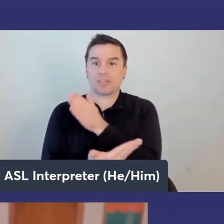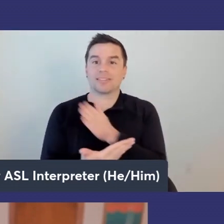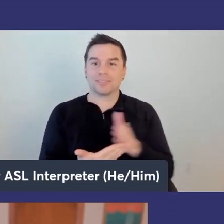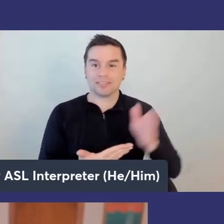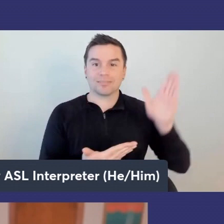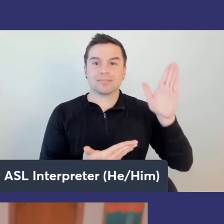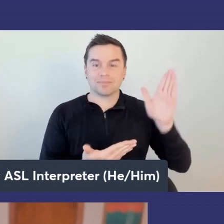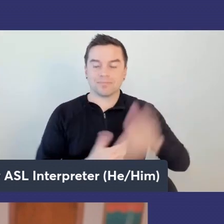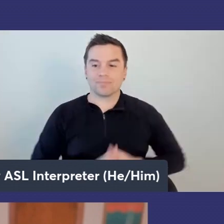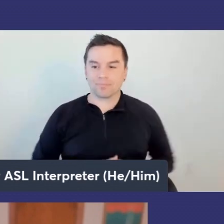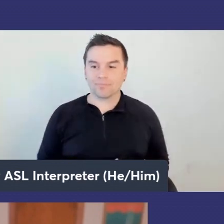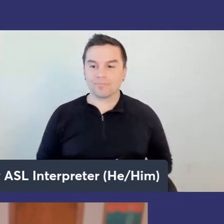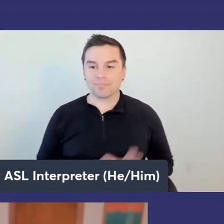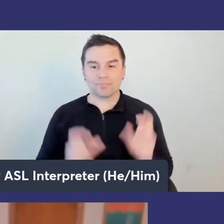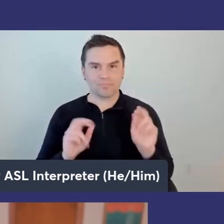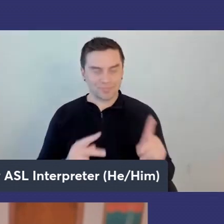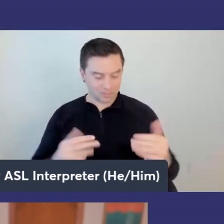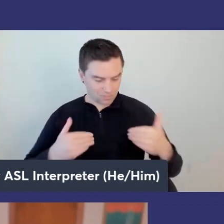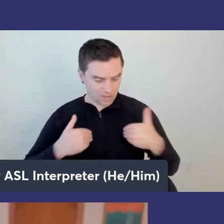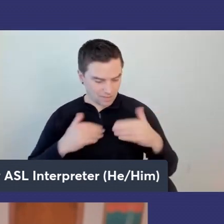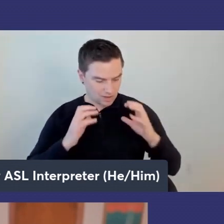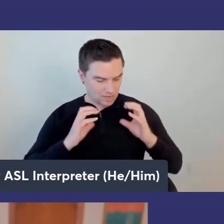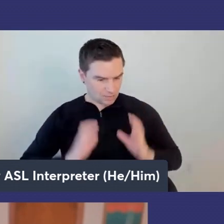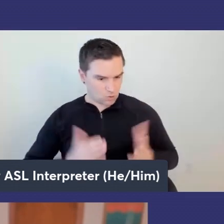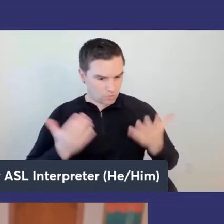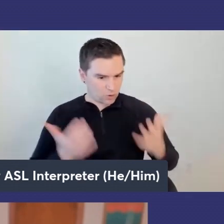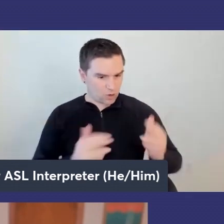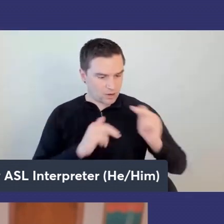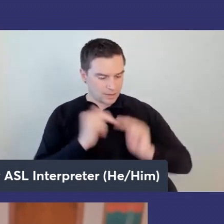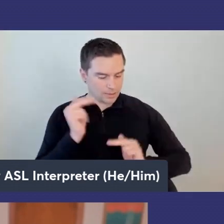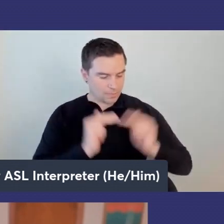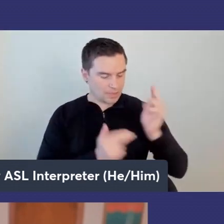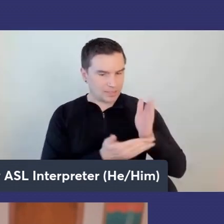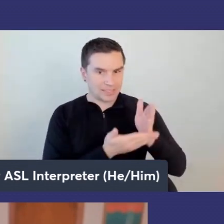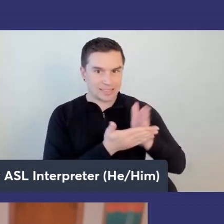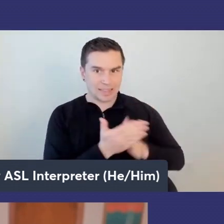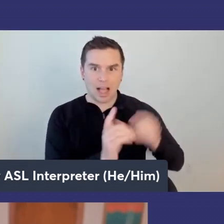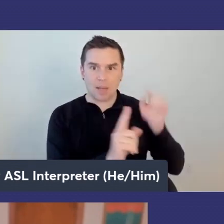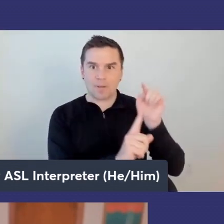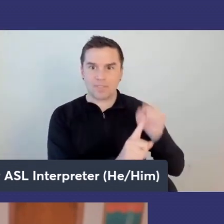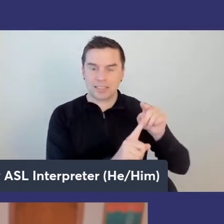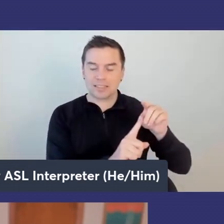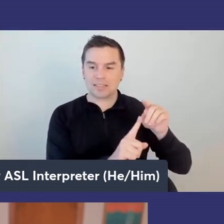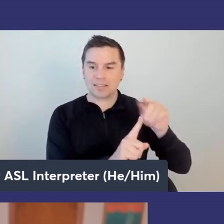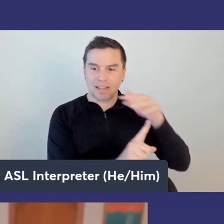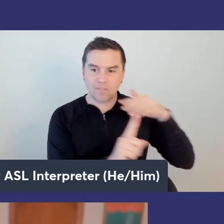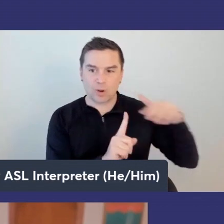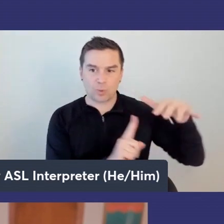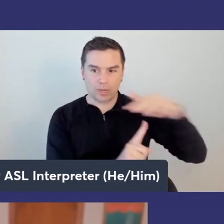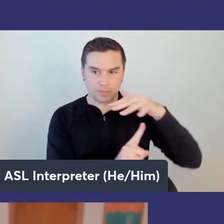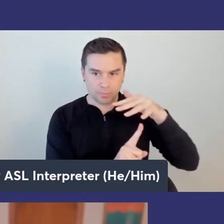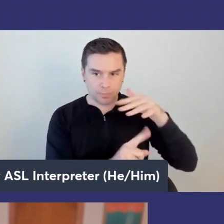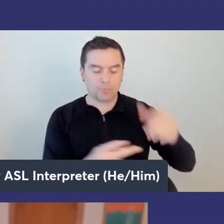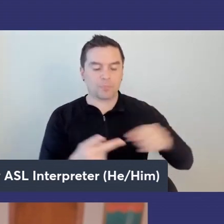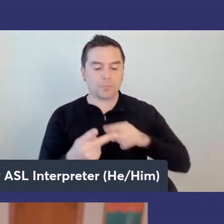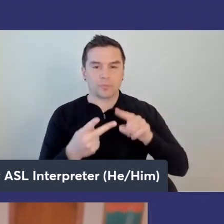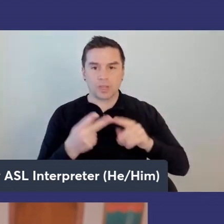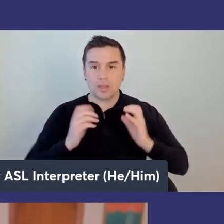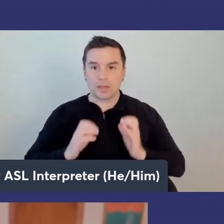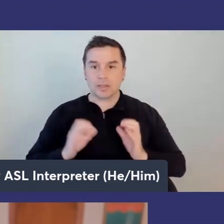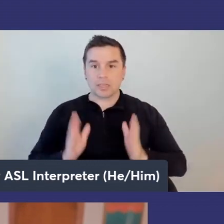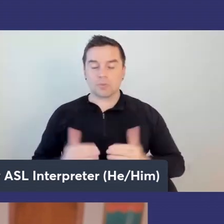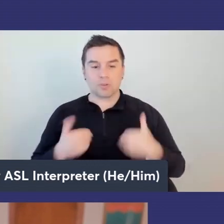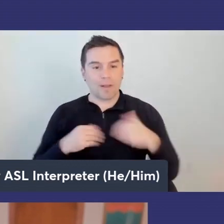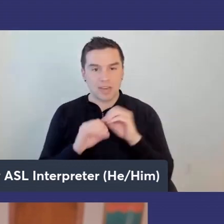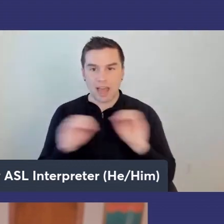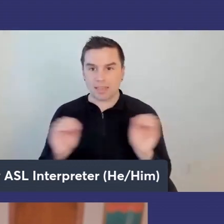we got the customers who've already built some of this kind of environment, and we've got customers coming in who have got nothing